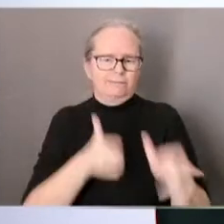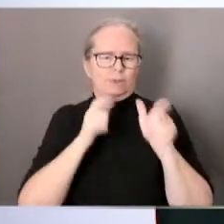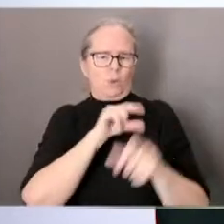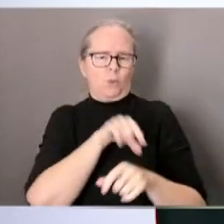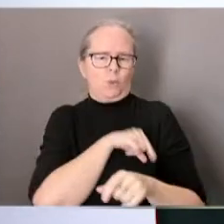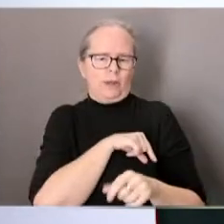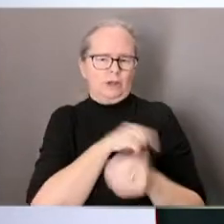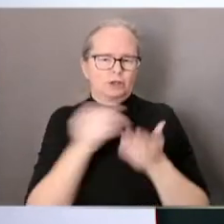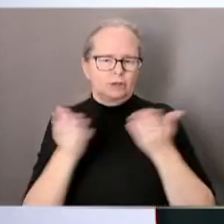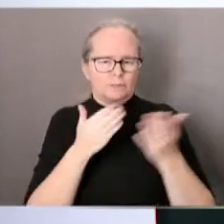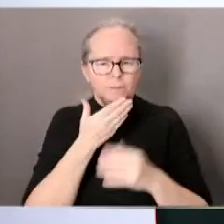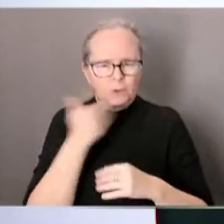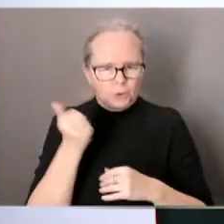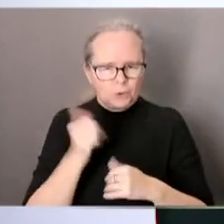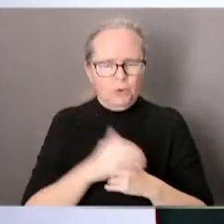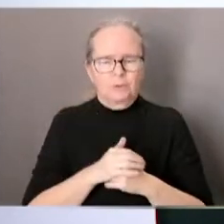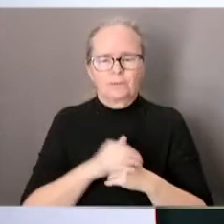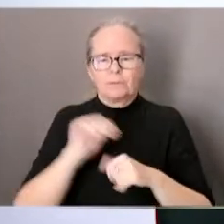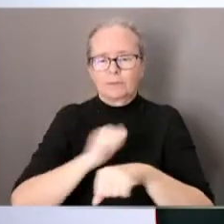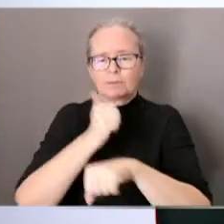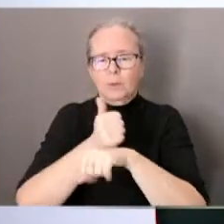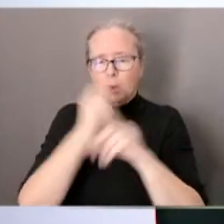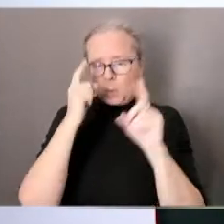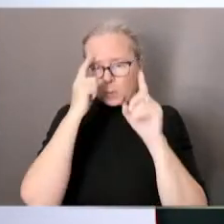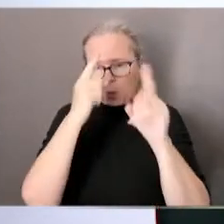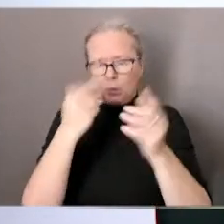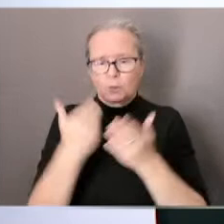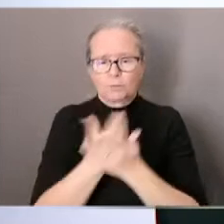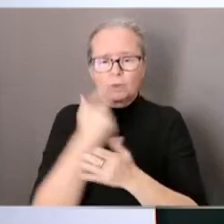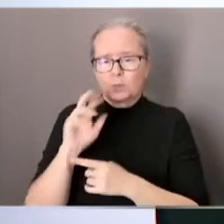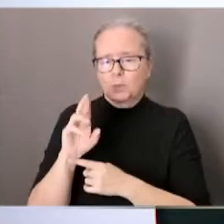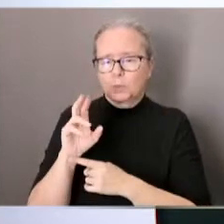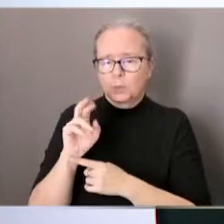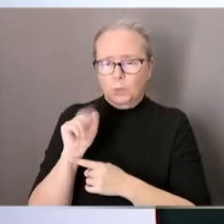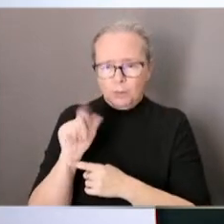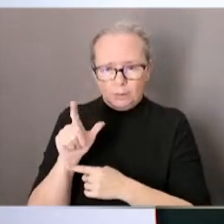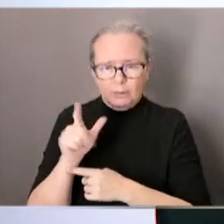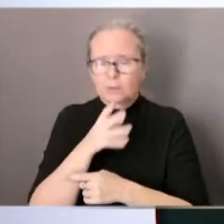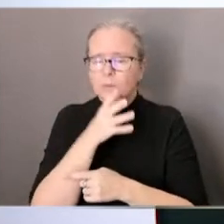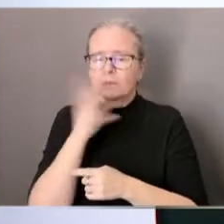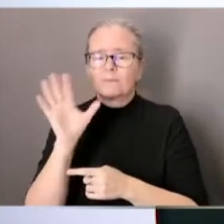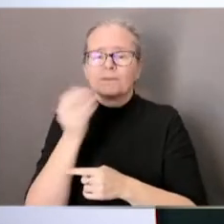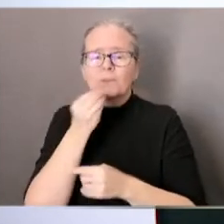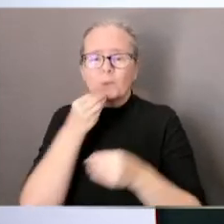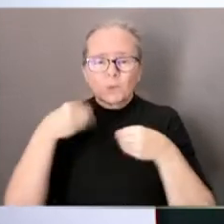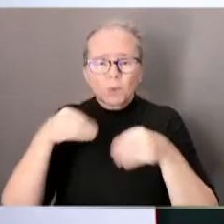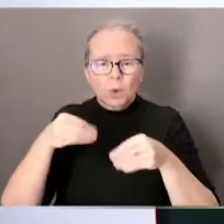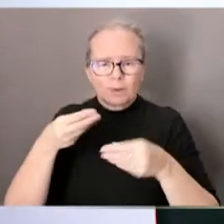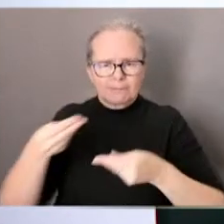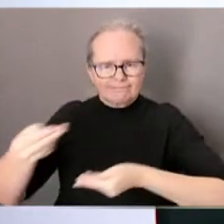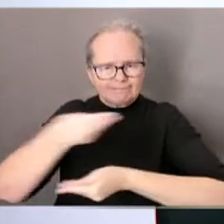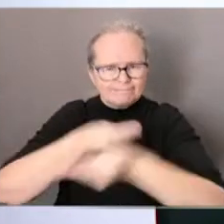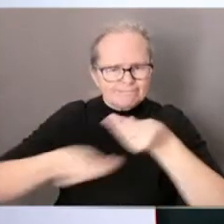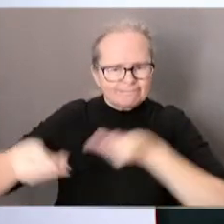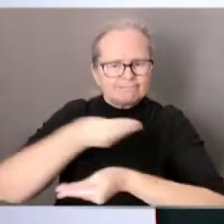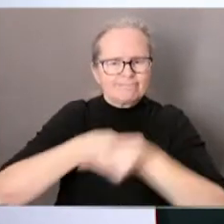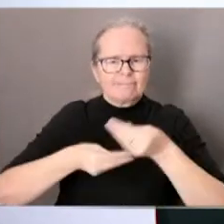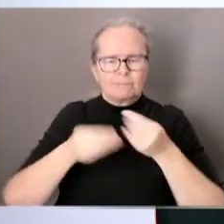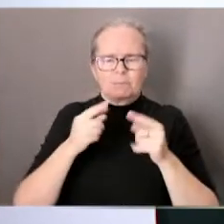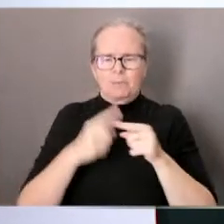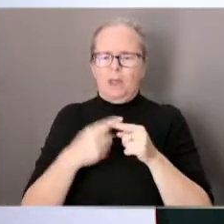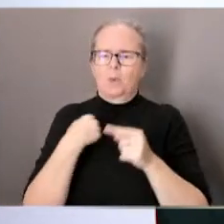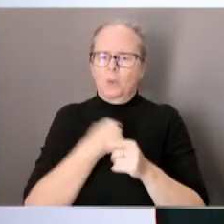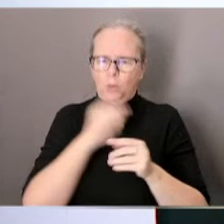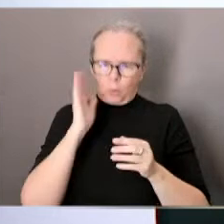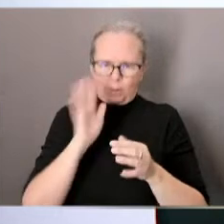strategy and the plan also encourages continued collaboration with our partners in the nine Regional Economic Development